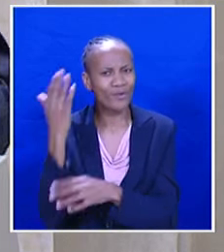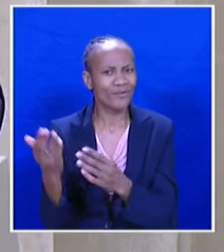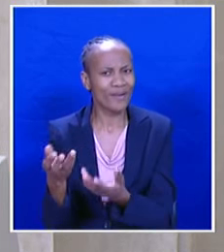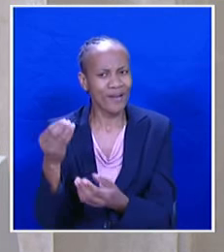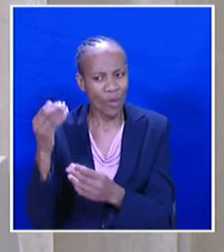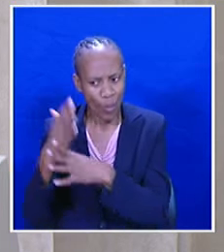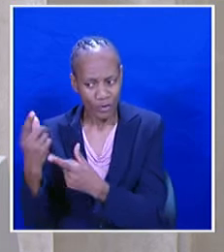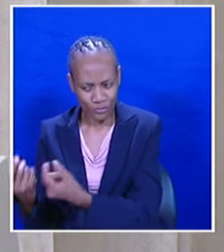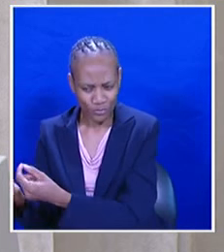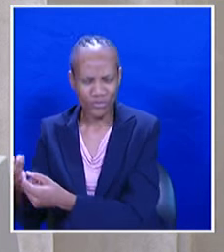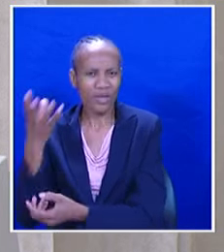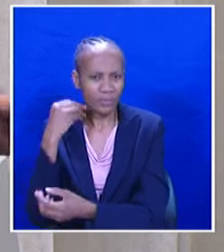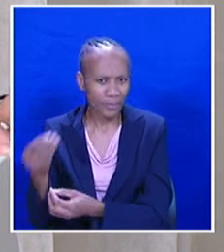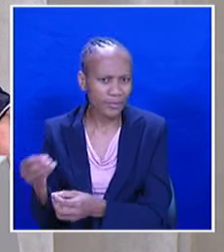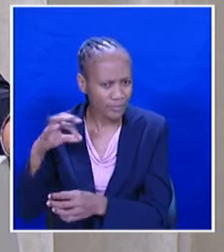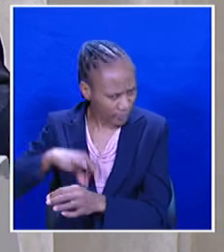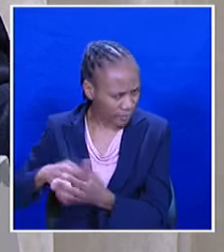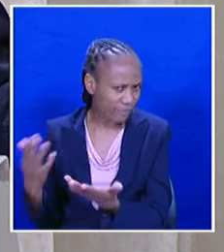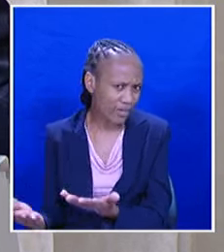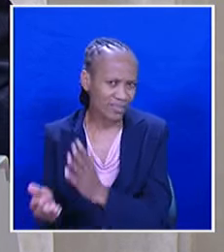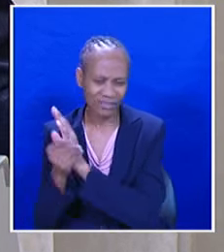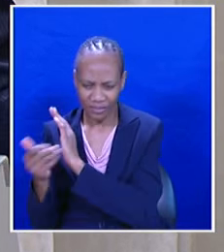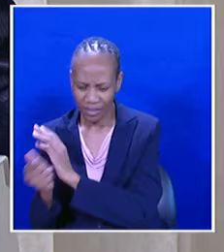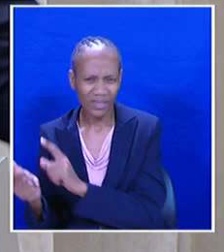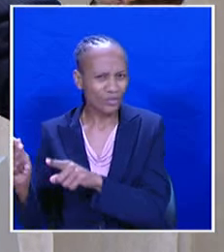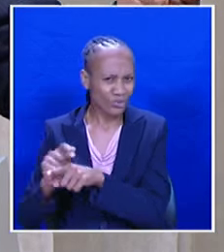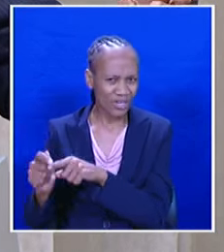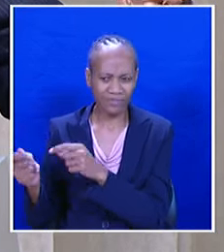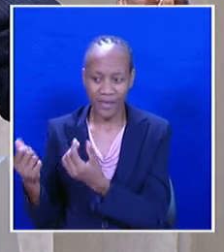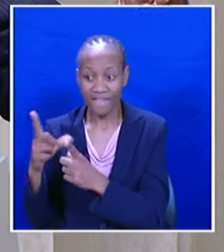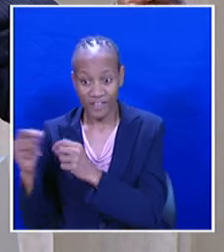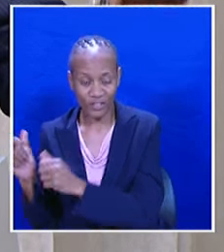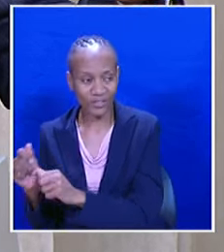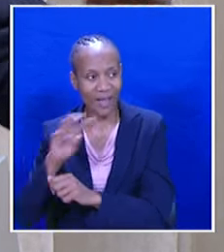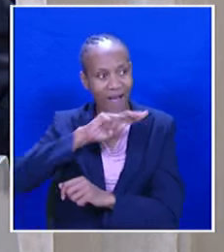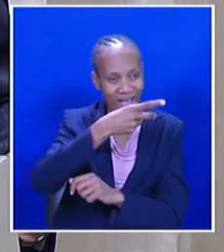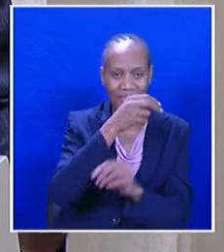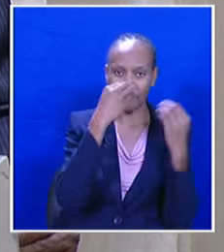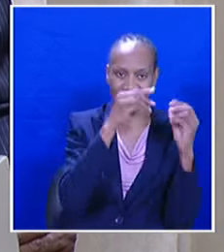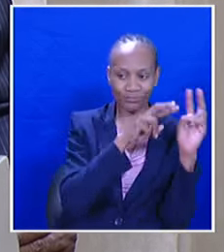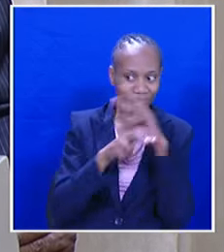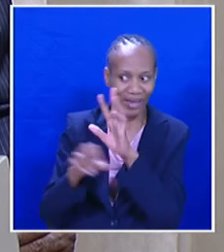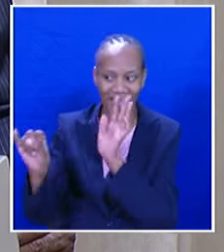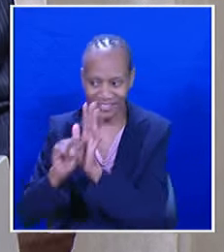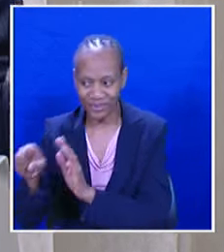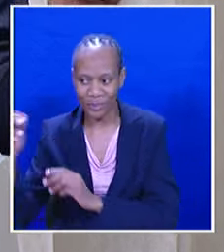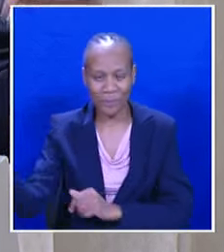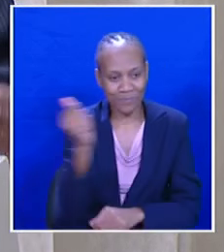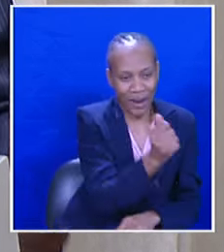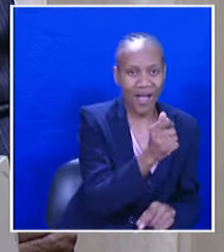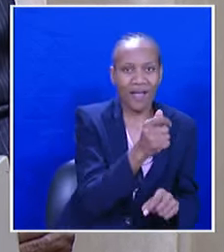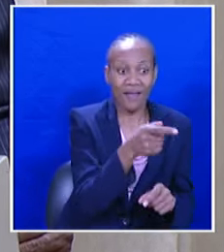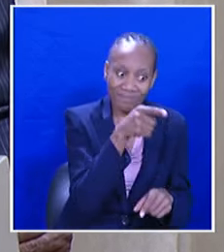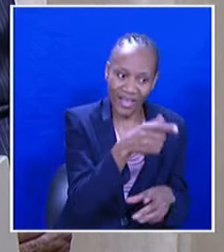experience, and they are then able to showcase themselves to future employers who may want to employ them.